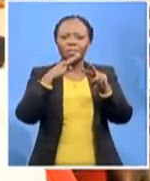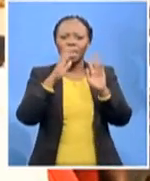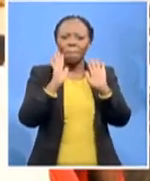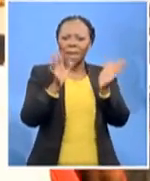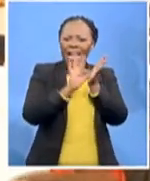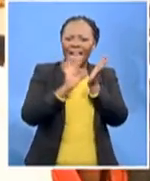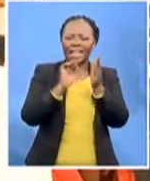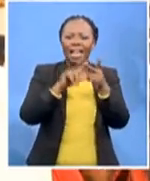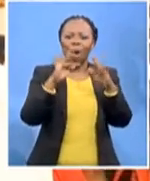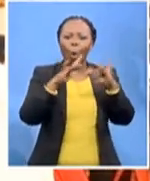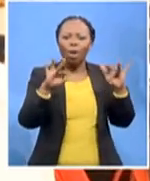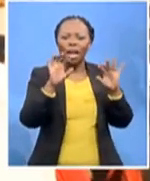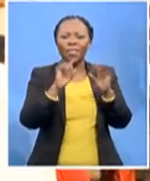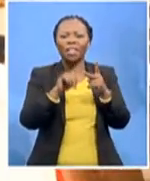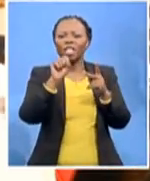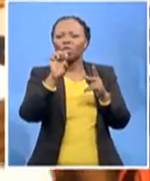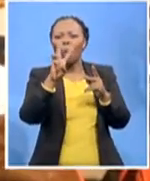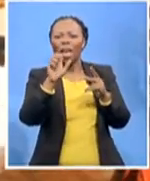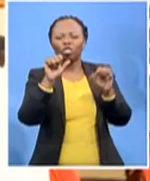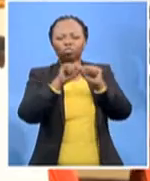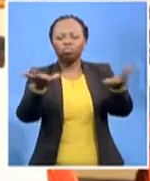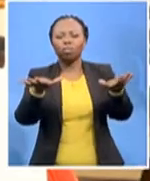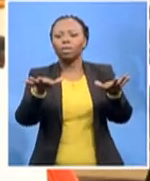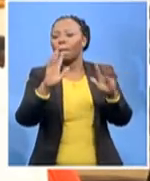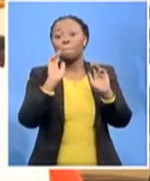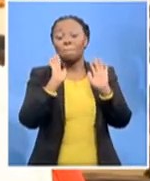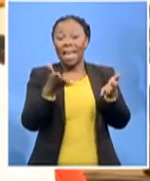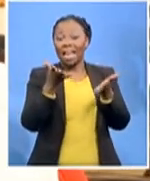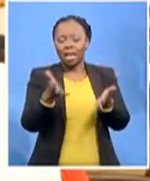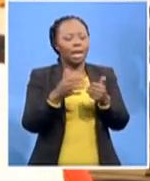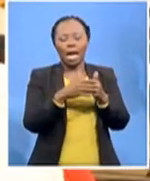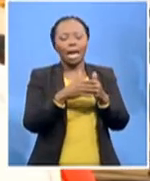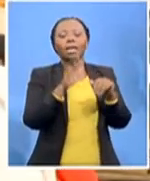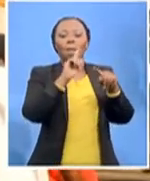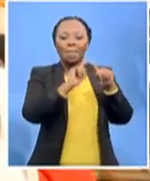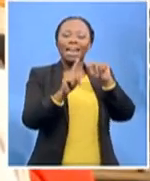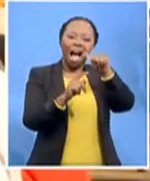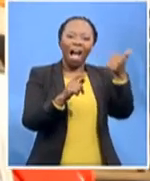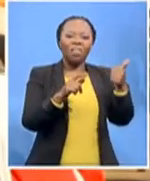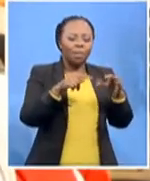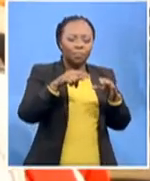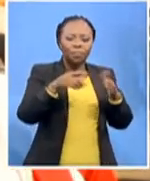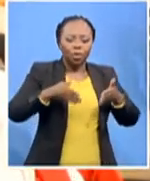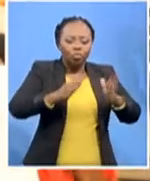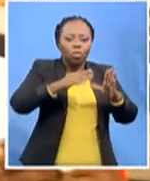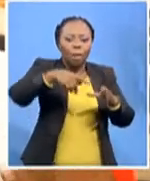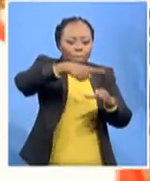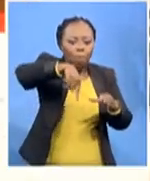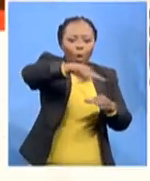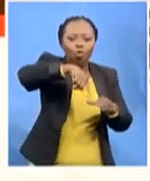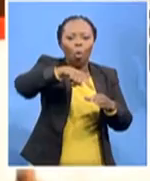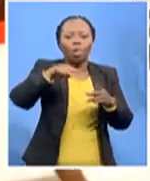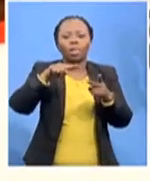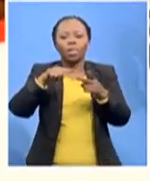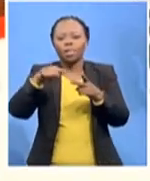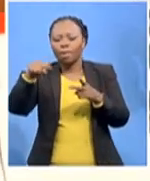spillages, but they also attend to the potholes that are there in communities, overgrown veggies, so that we are